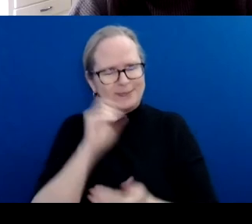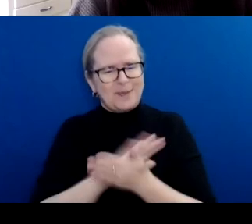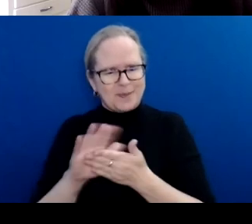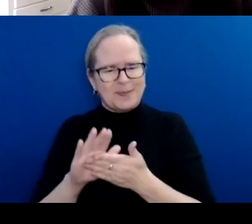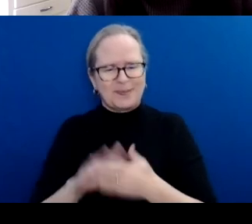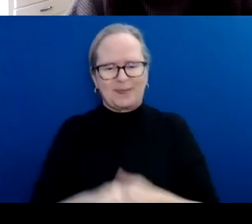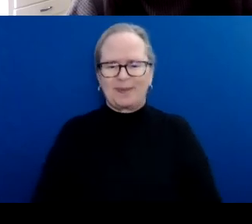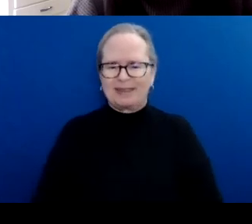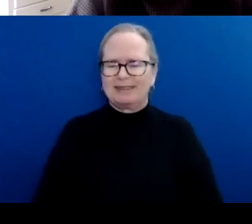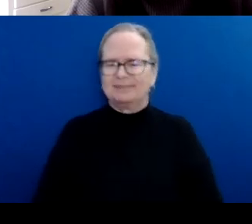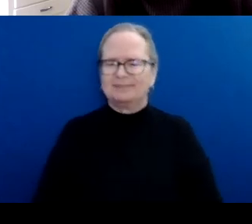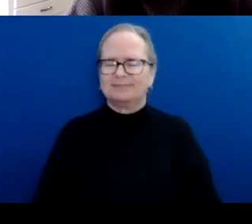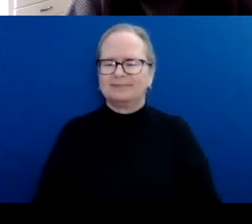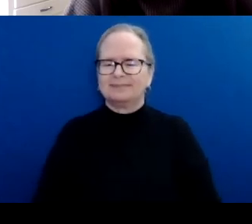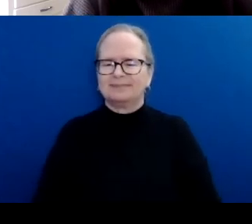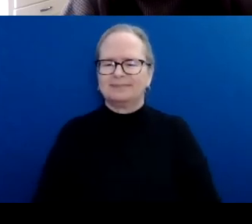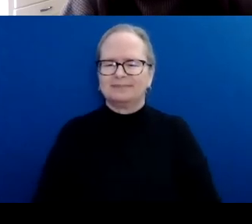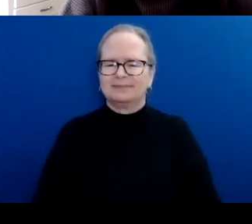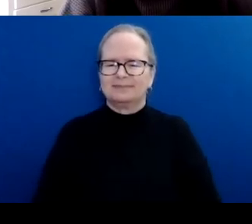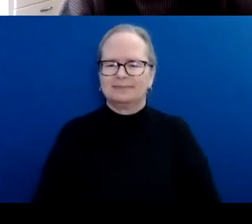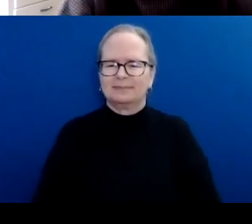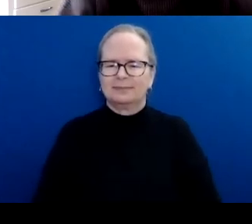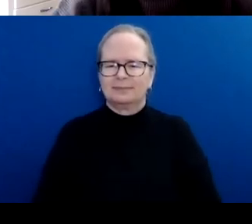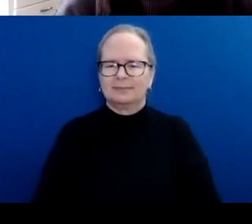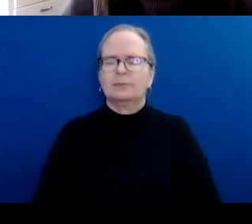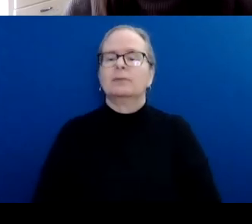There will also be room for PDF documents.